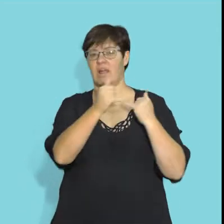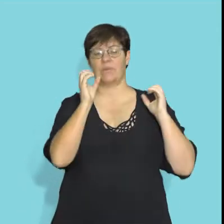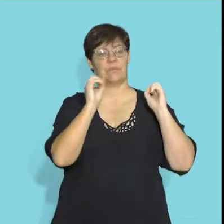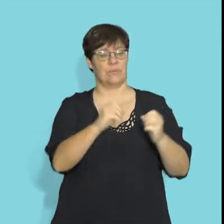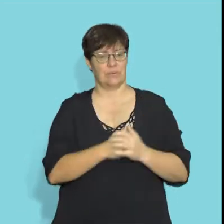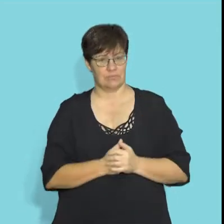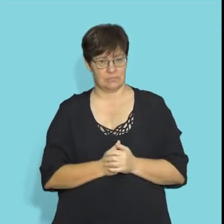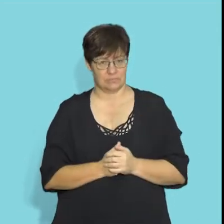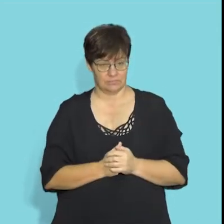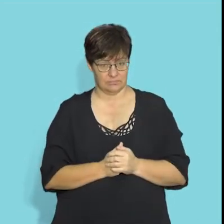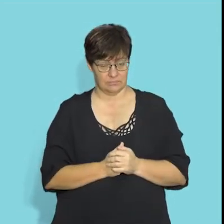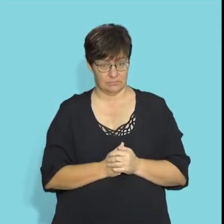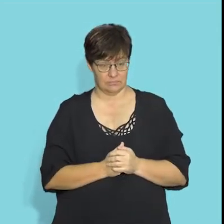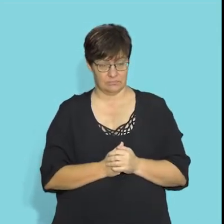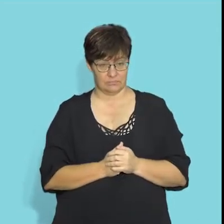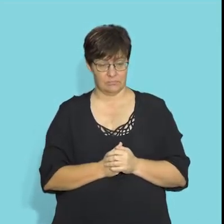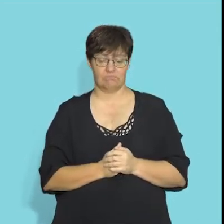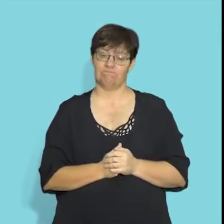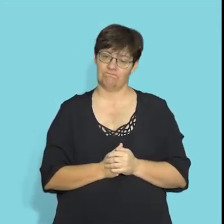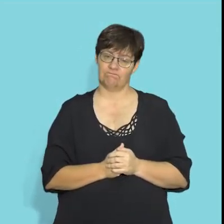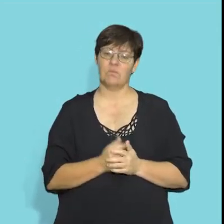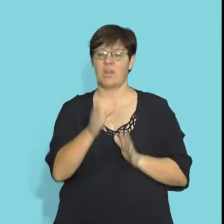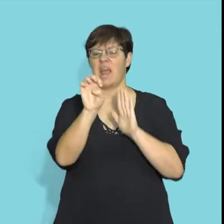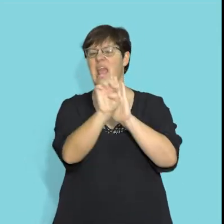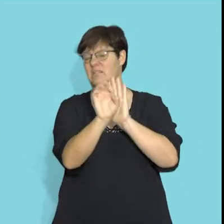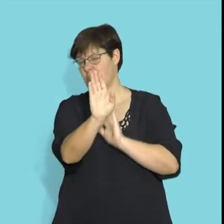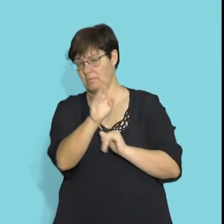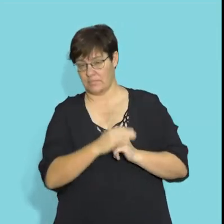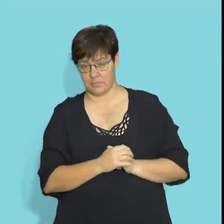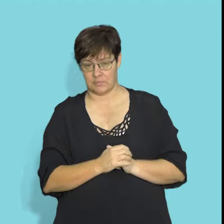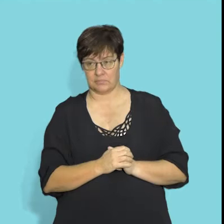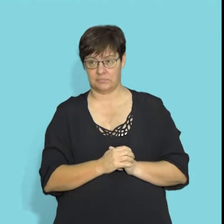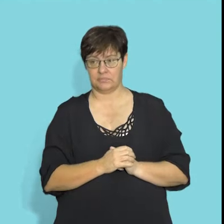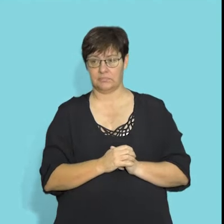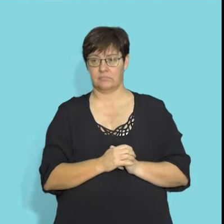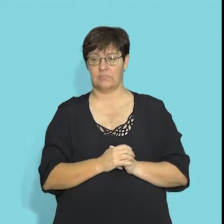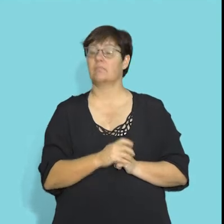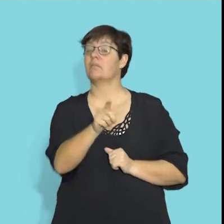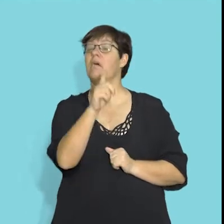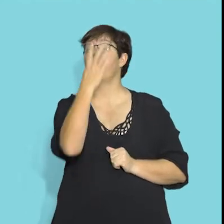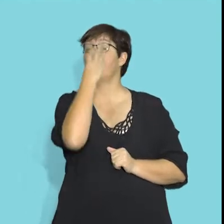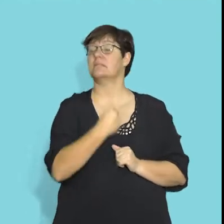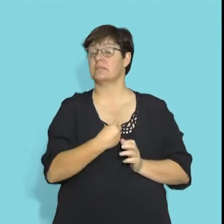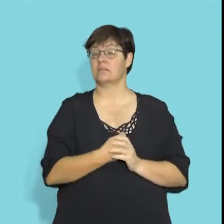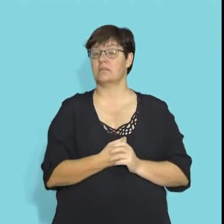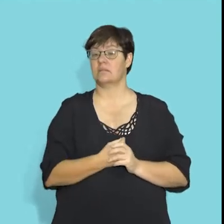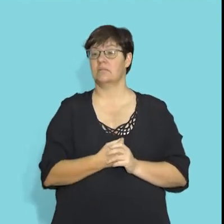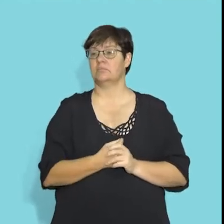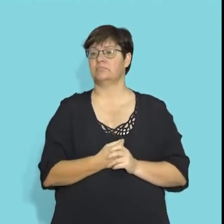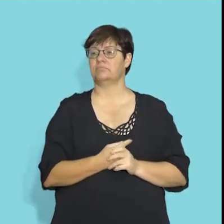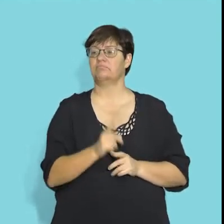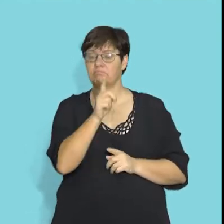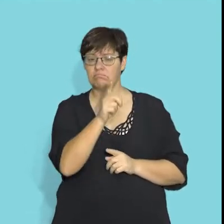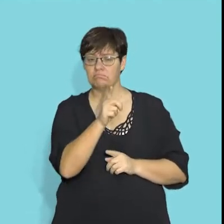it's not a straight line. And so let's do an example of that. Here they ask us, do the following